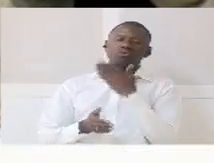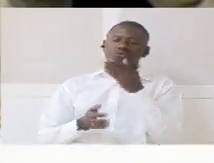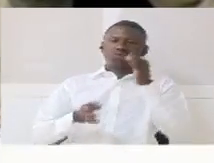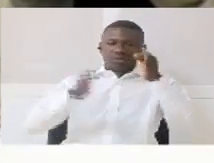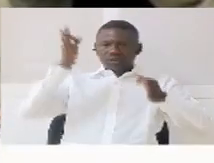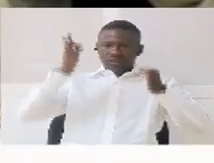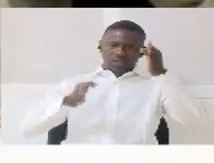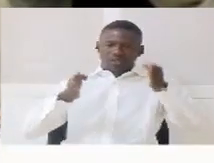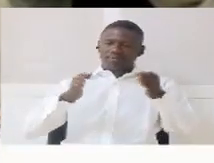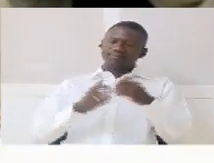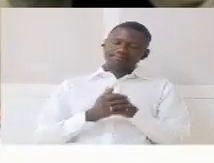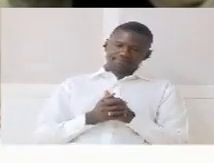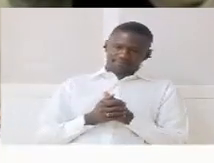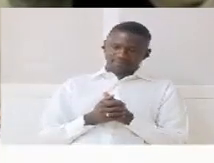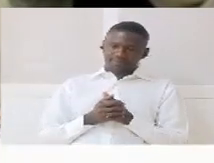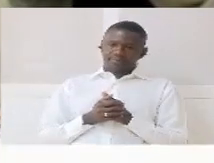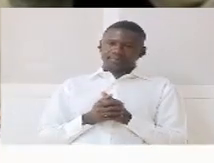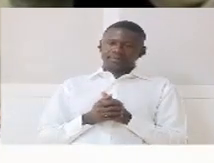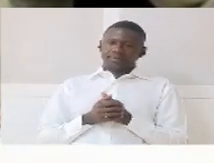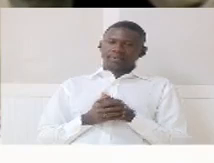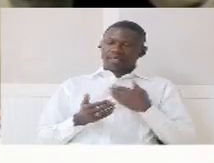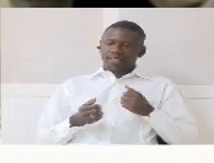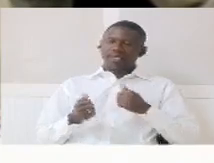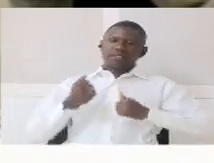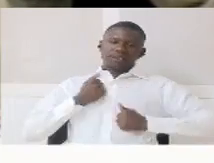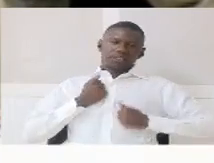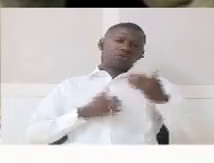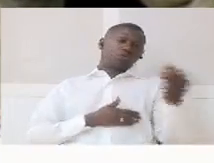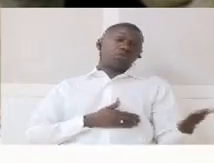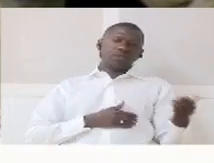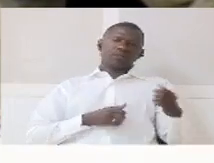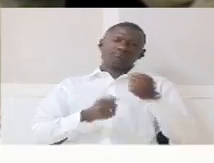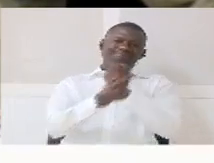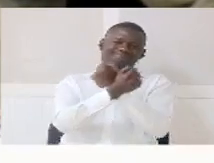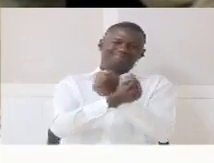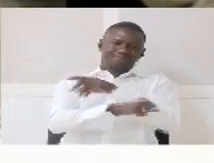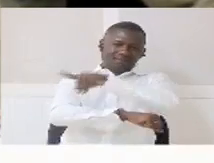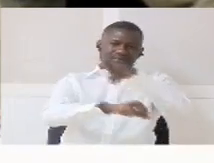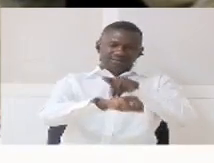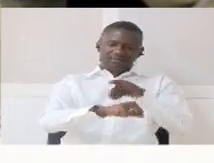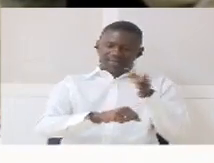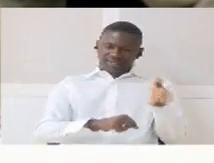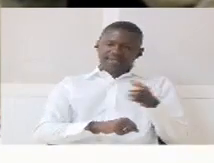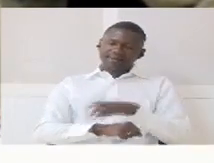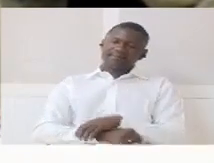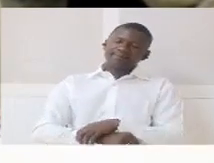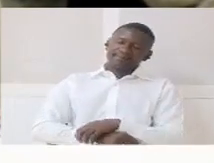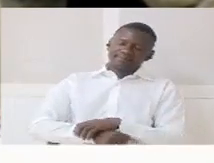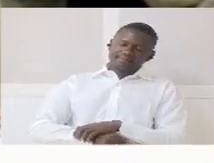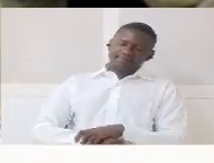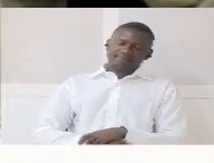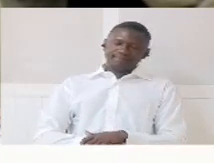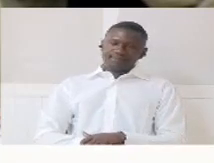ikana molu samba dinkirato e kavrame security wing ulem tankada kolengo bunda nyinti meni alonko ulu